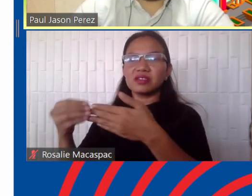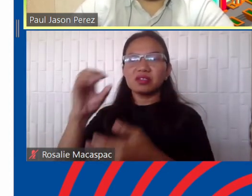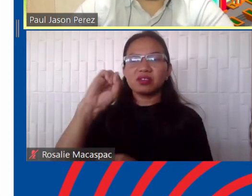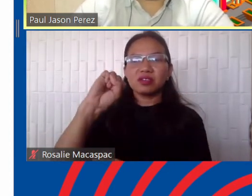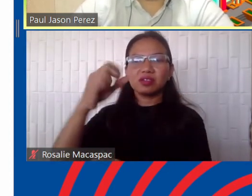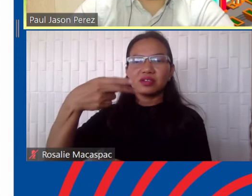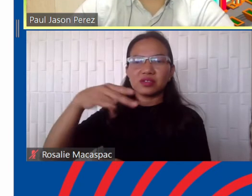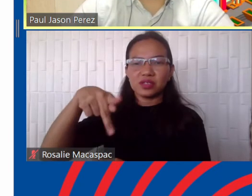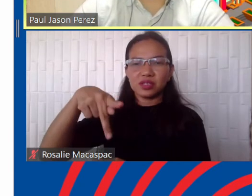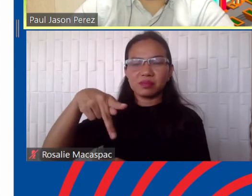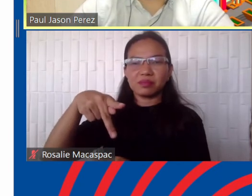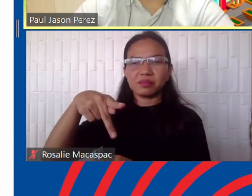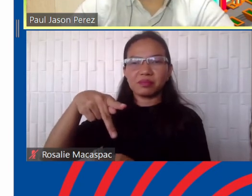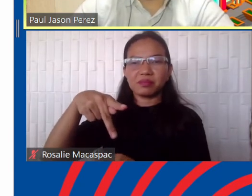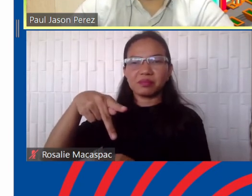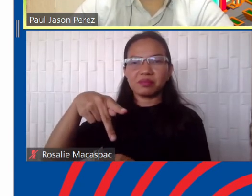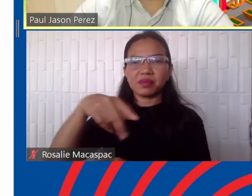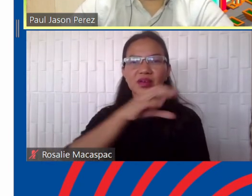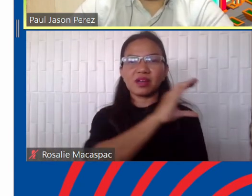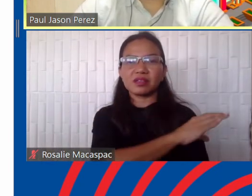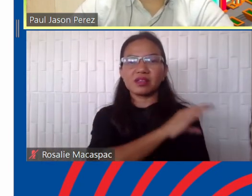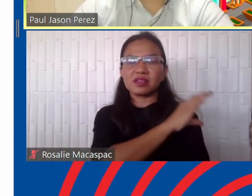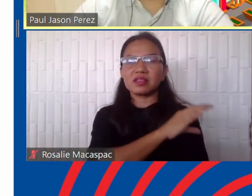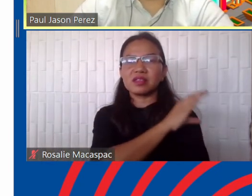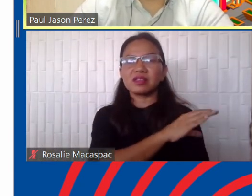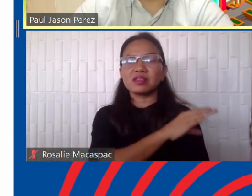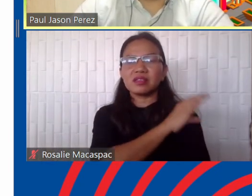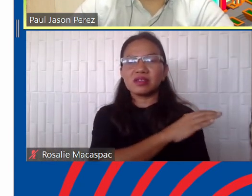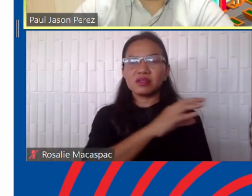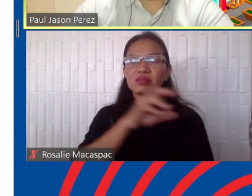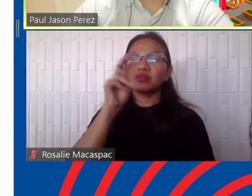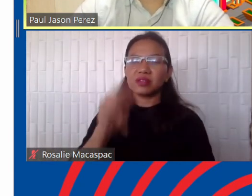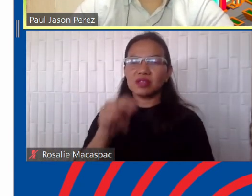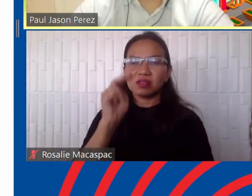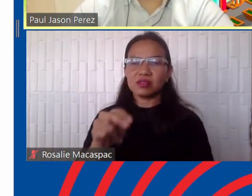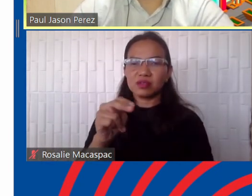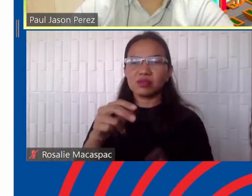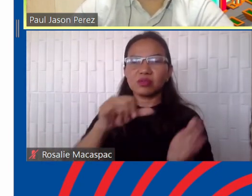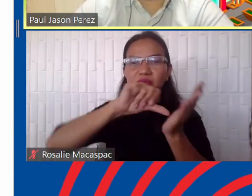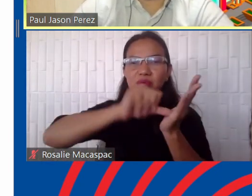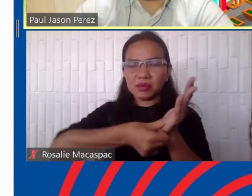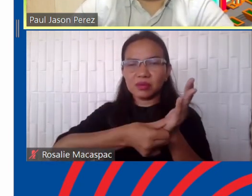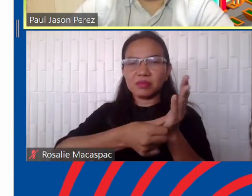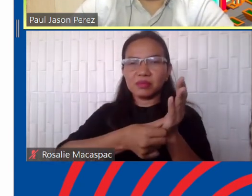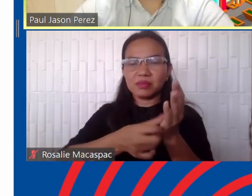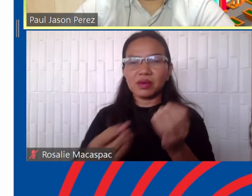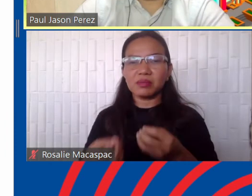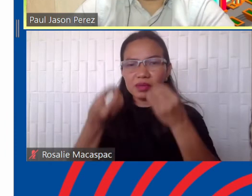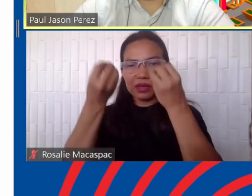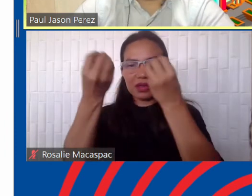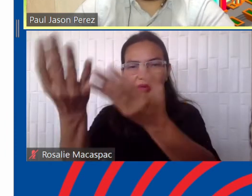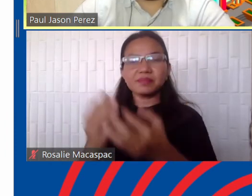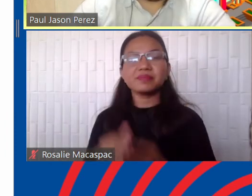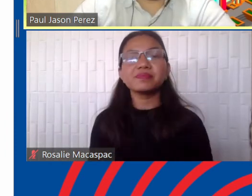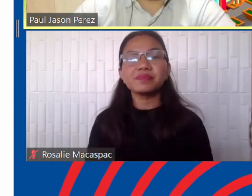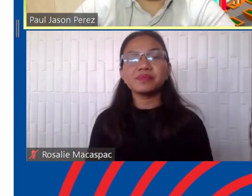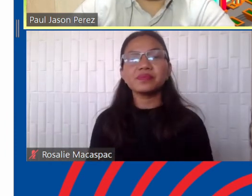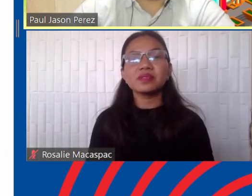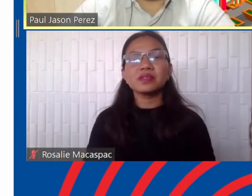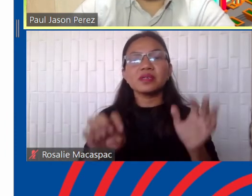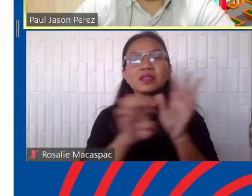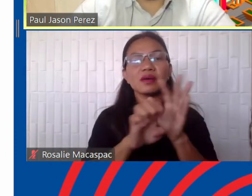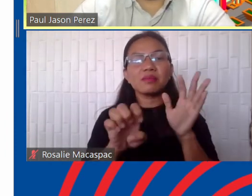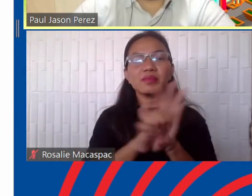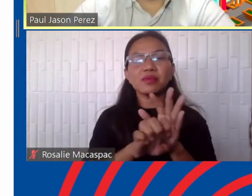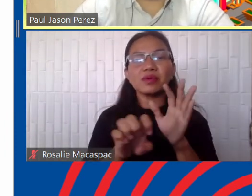things we cannot address by our own. So it has to come from let's say the vice chancellor